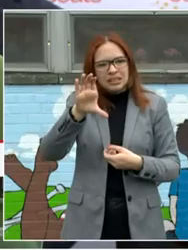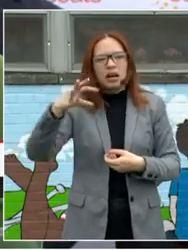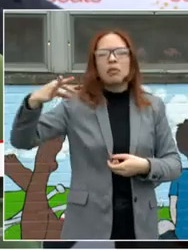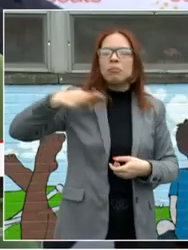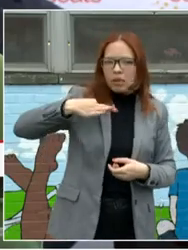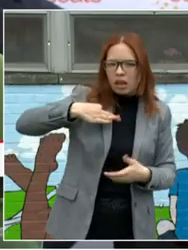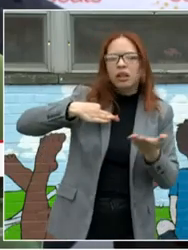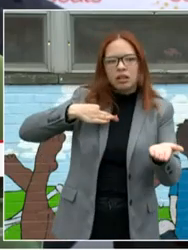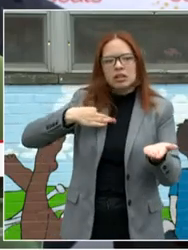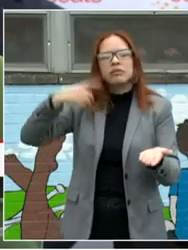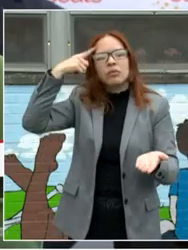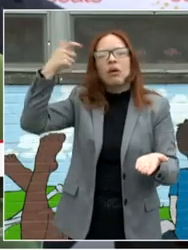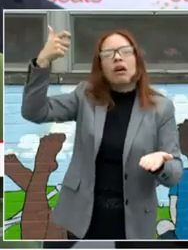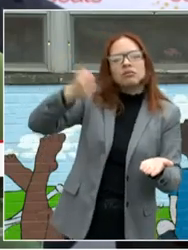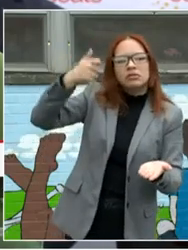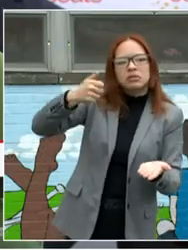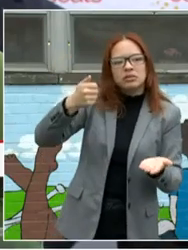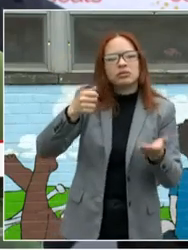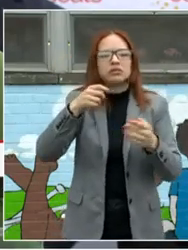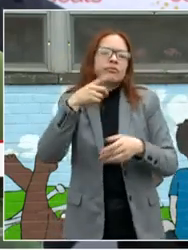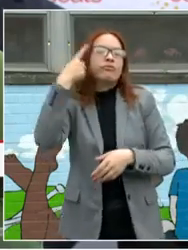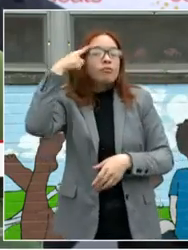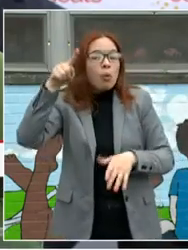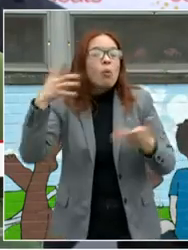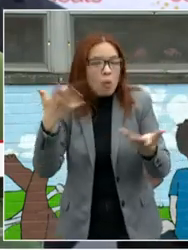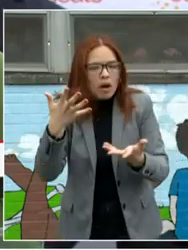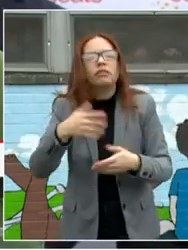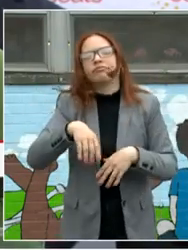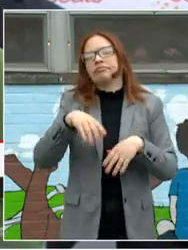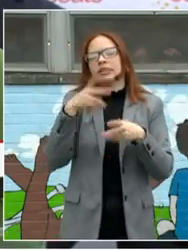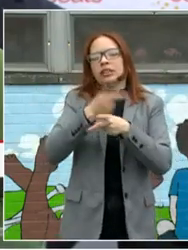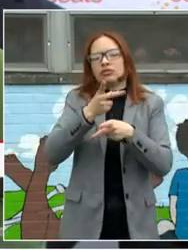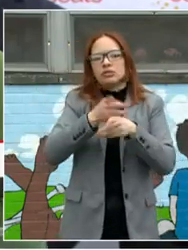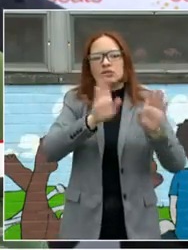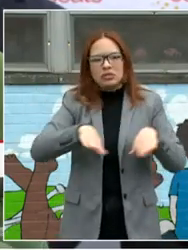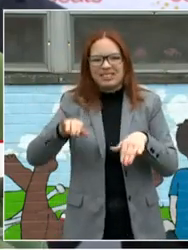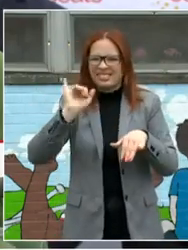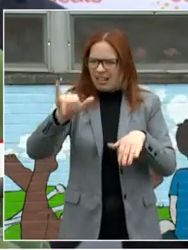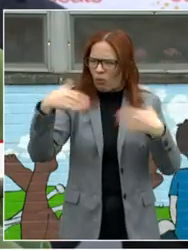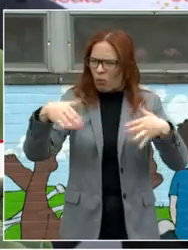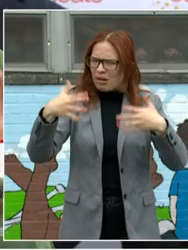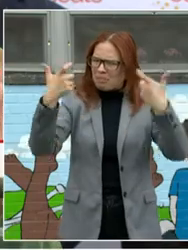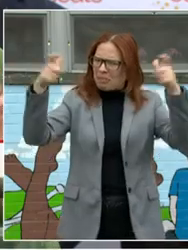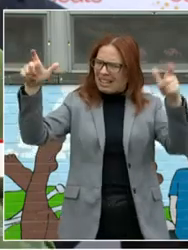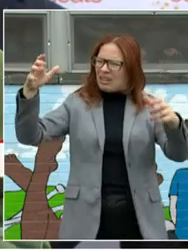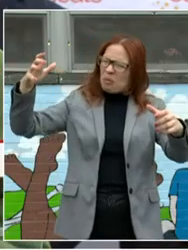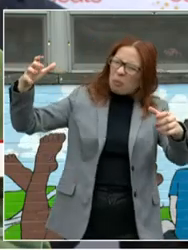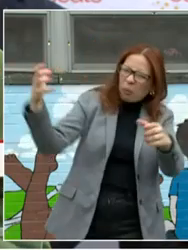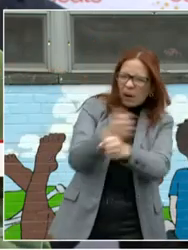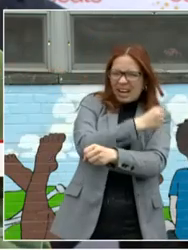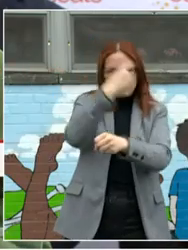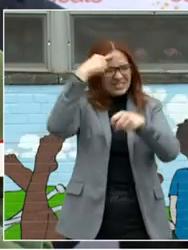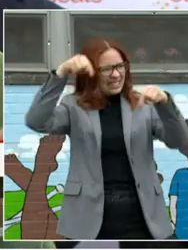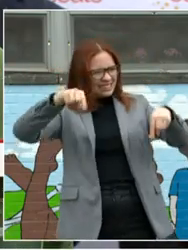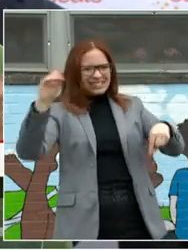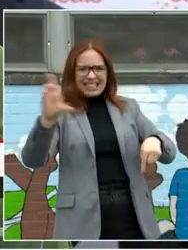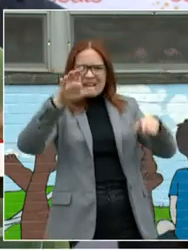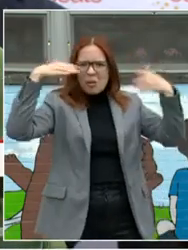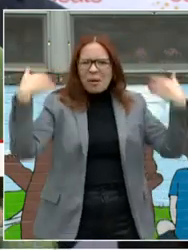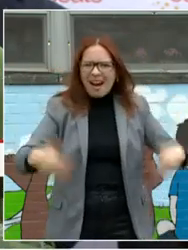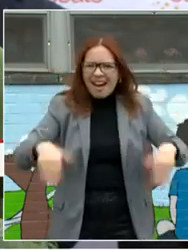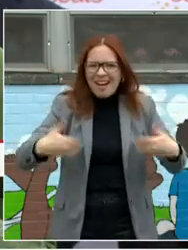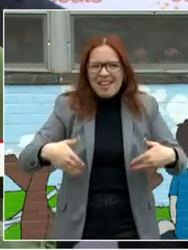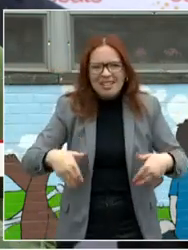for subsidized child care. And that's a big, big win for DC families. So you can check it. Check